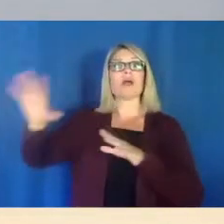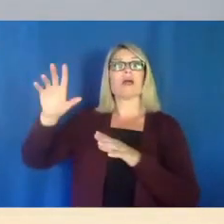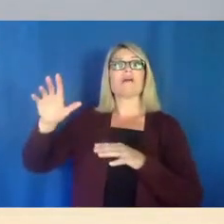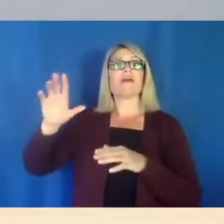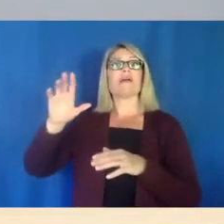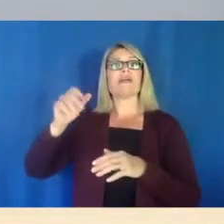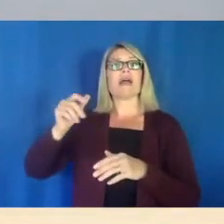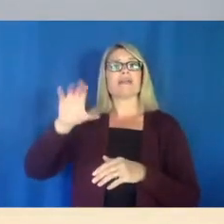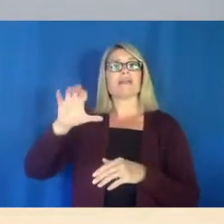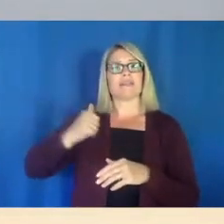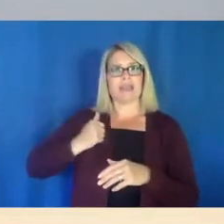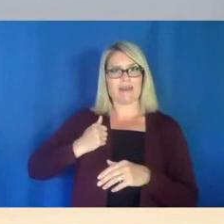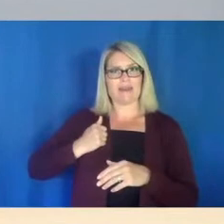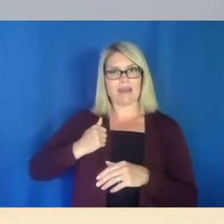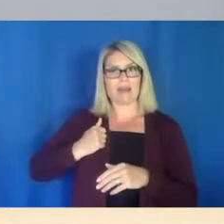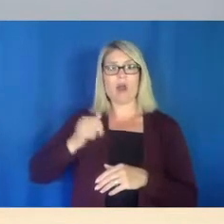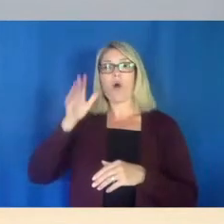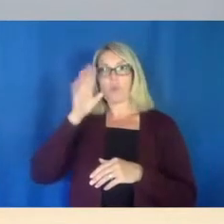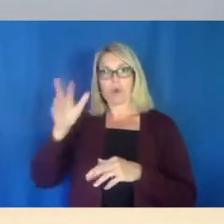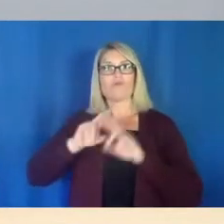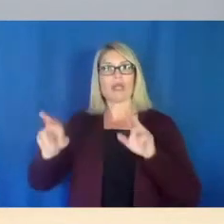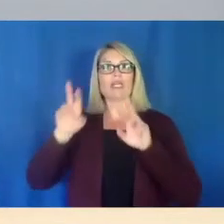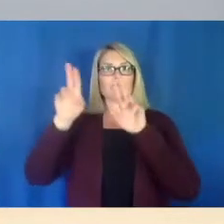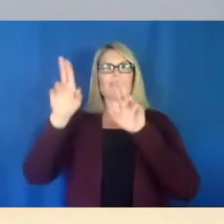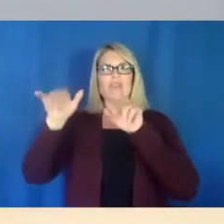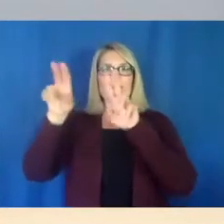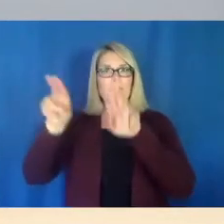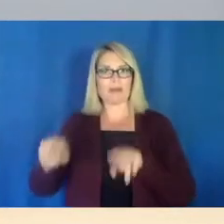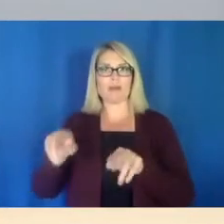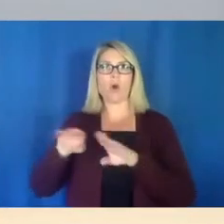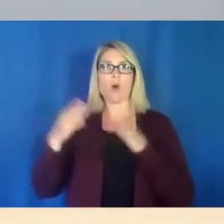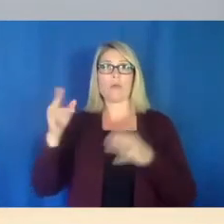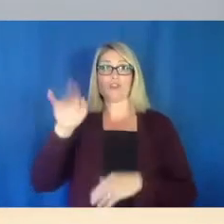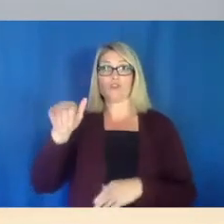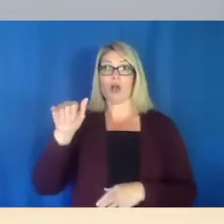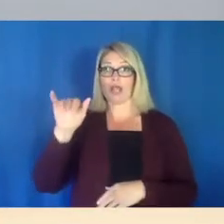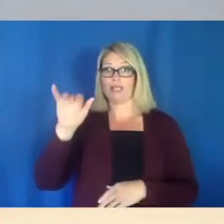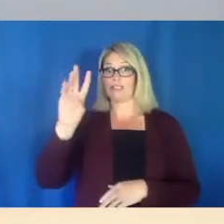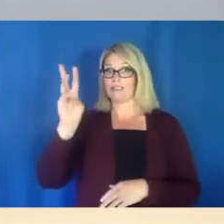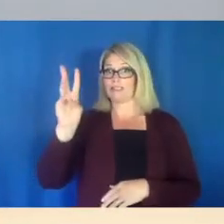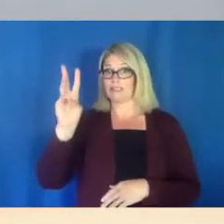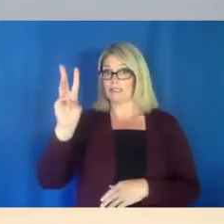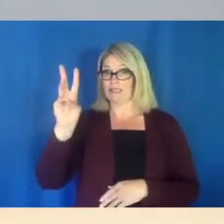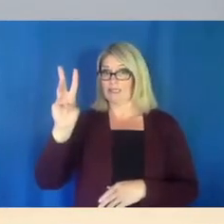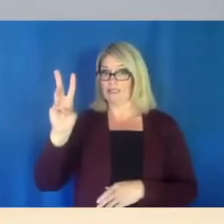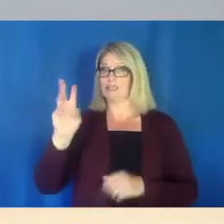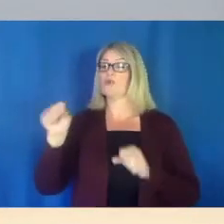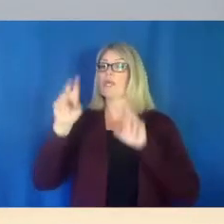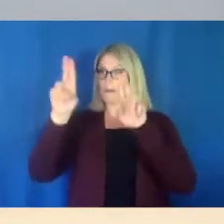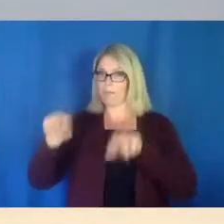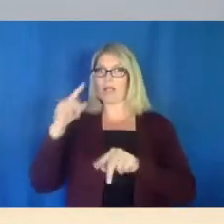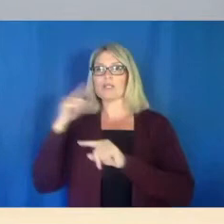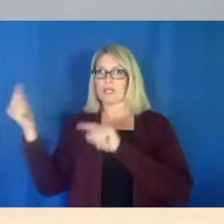18th will be available, as the Premier mentioned, online as of July 6th.